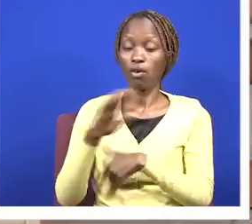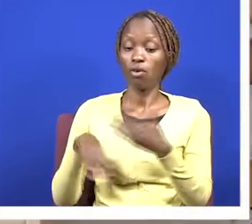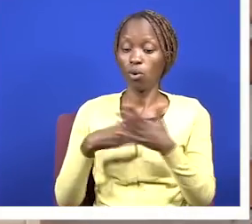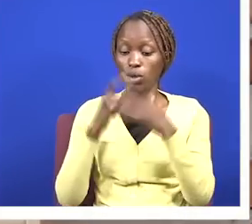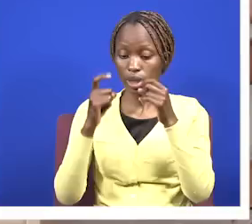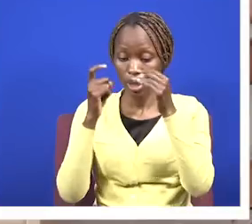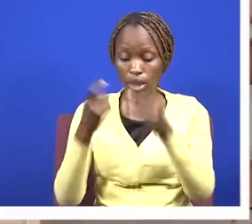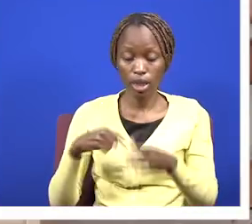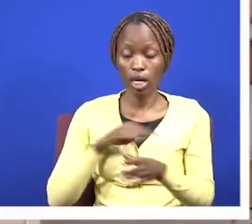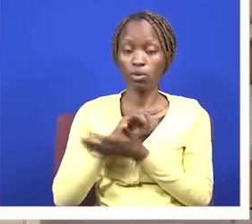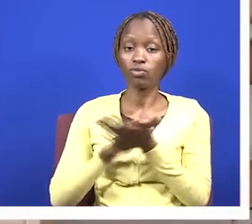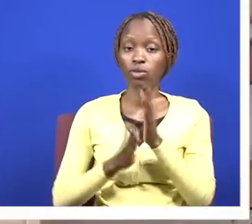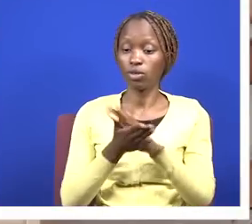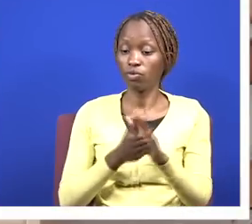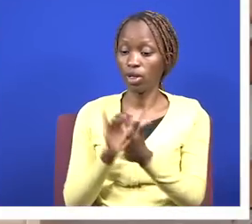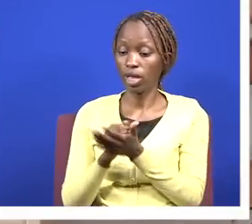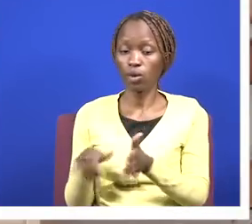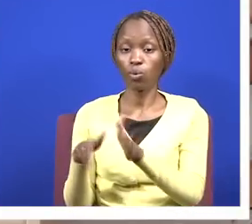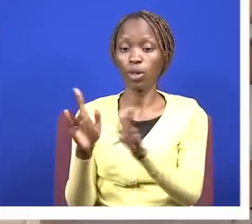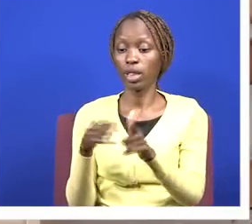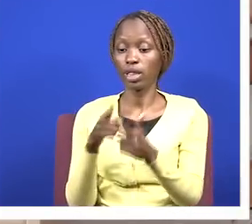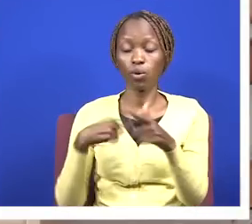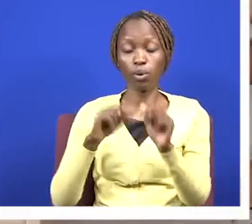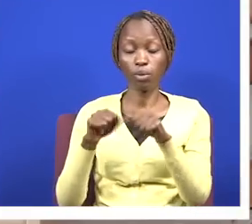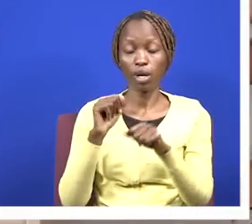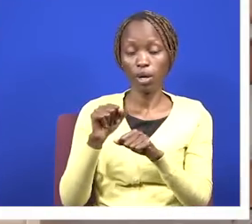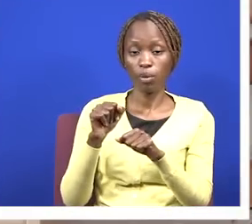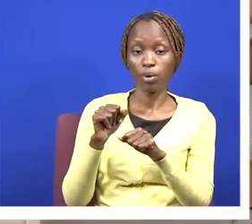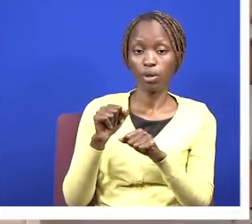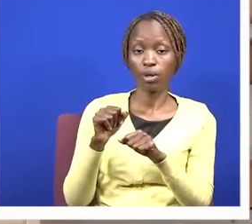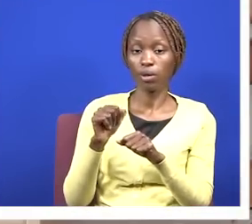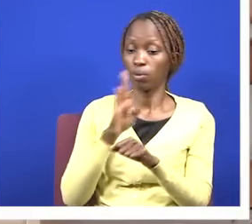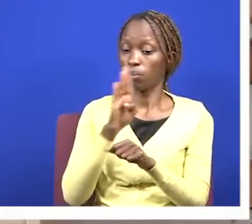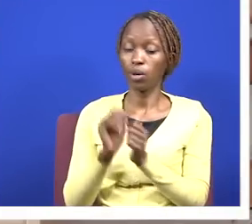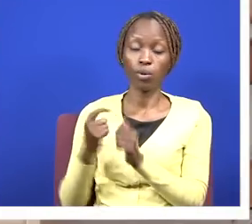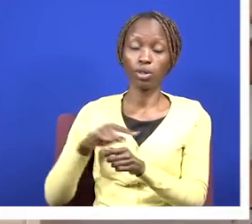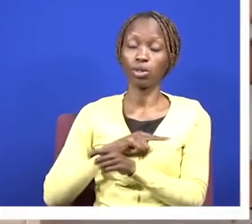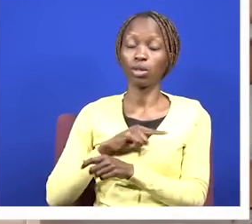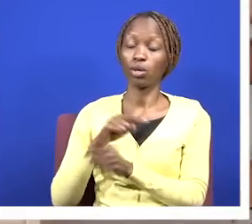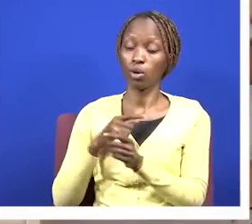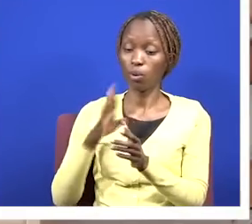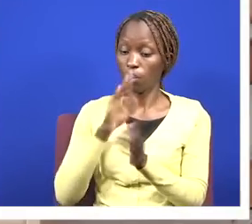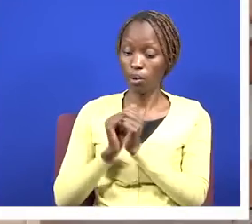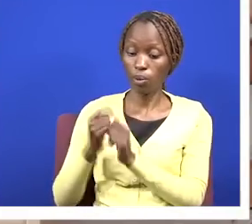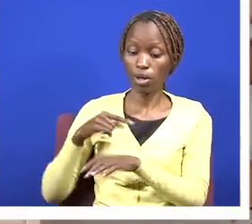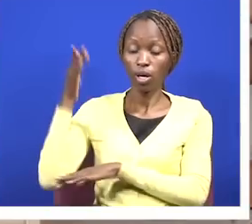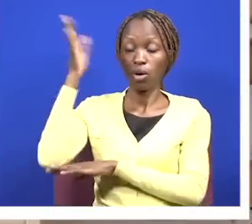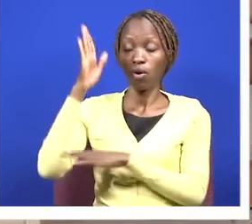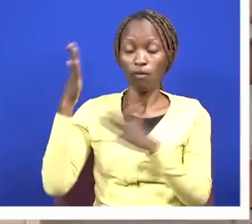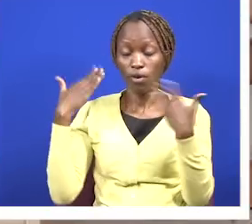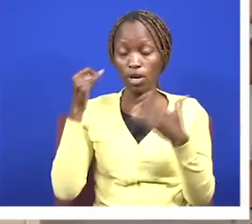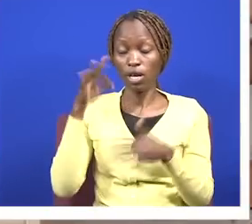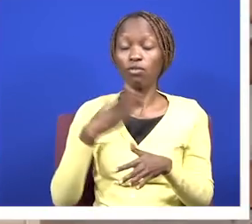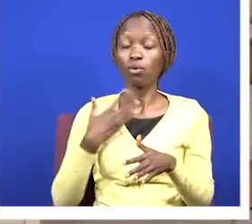forgiven. And that way, we will be able to be with God forever. Now, if you would like us to